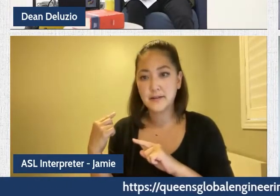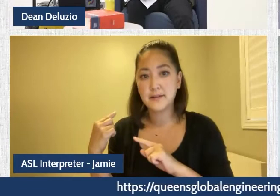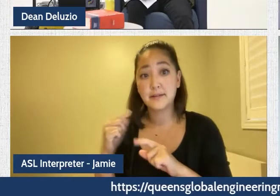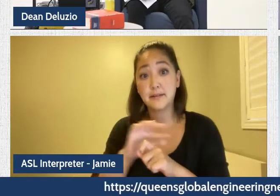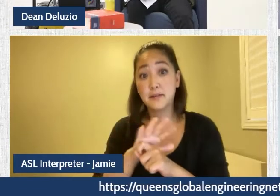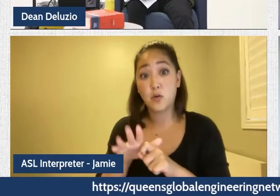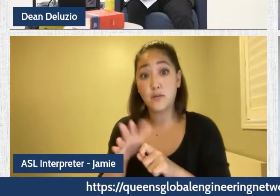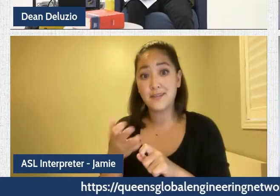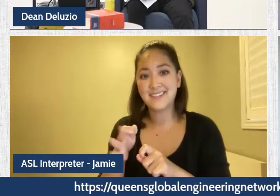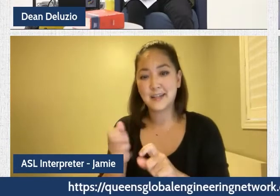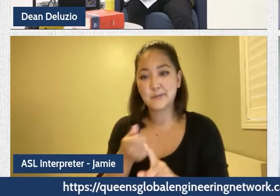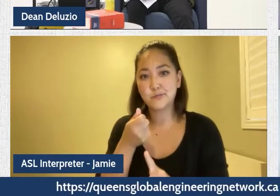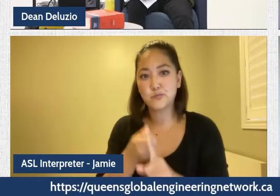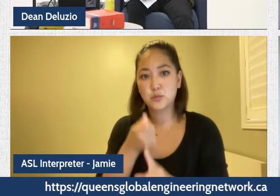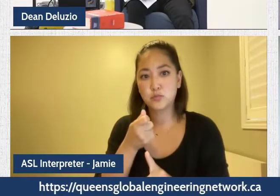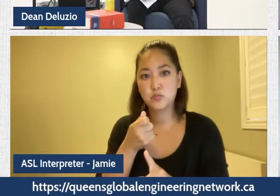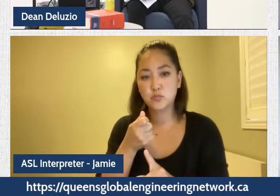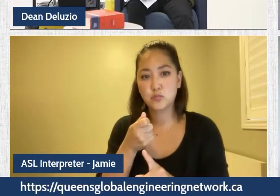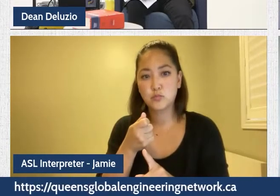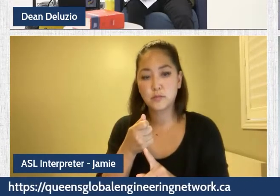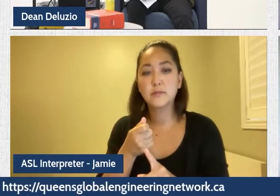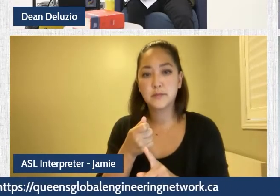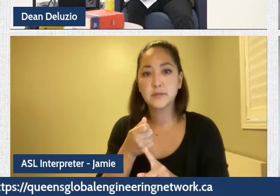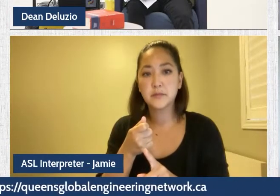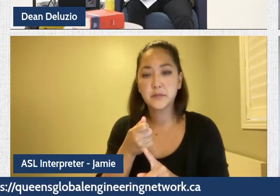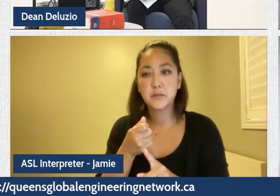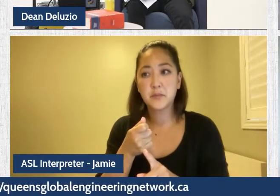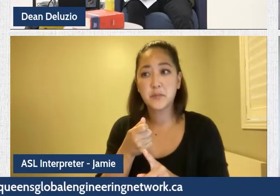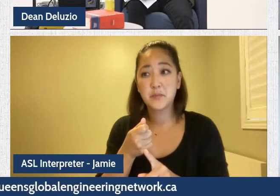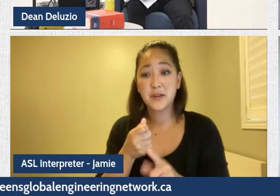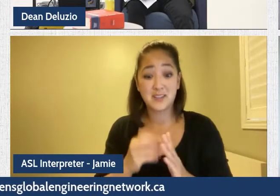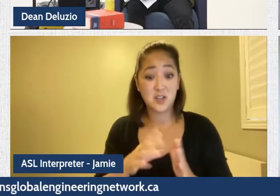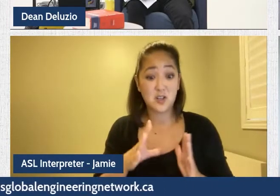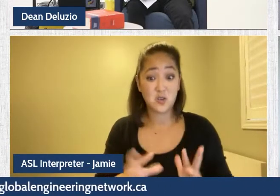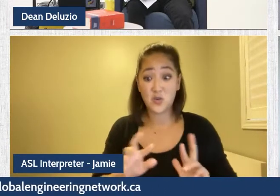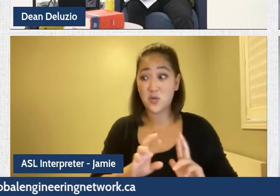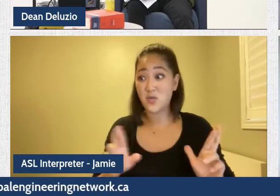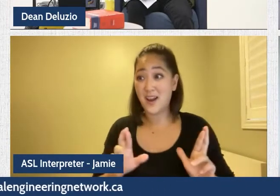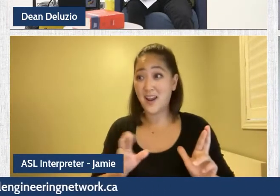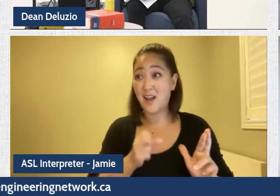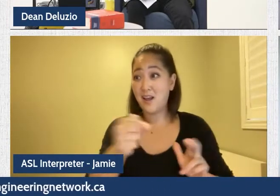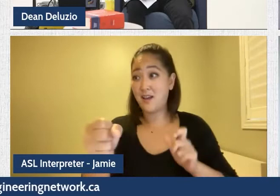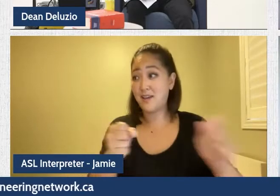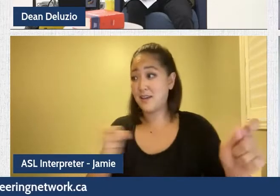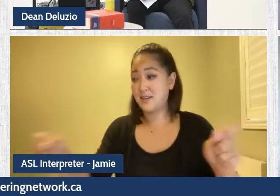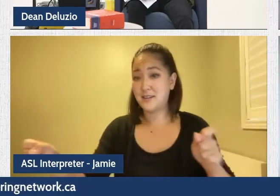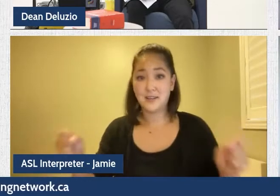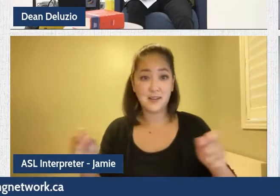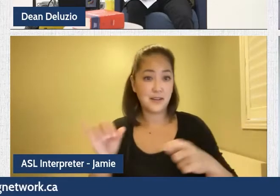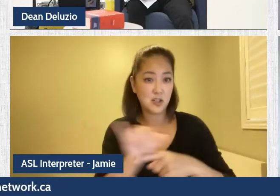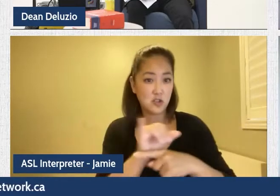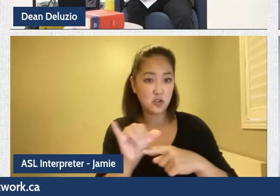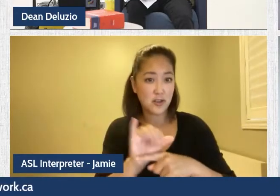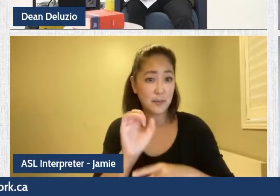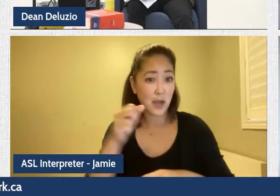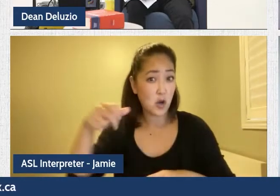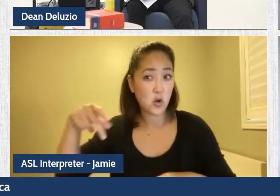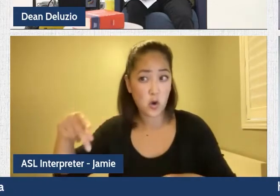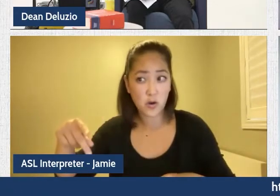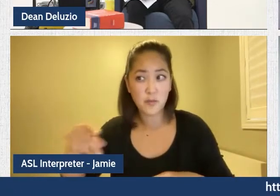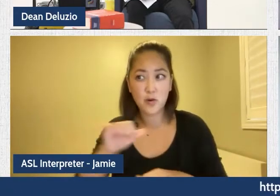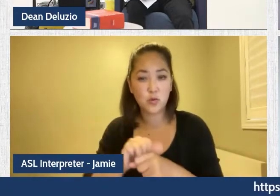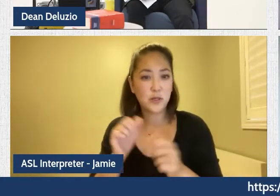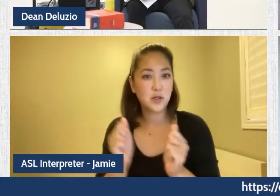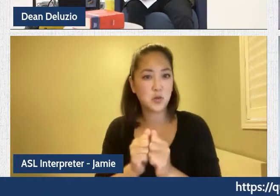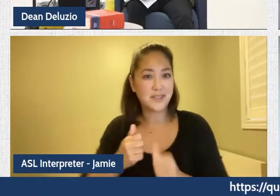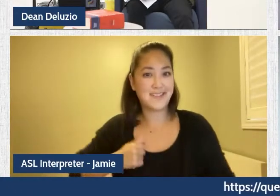pandemic hit and we were about to send all these students out for internships and co-ops, we were working across Canada with other